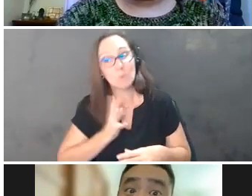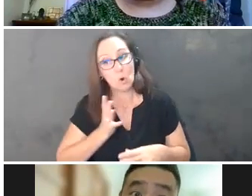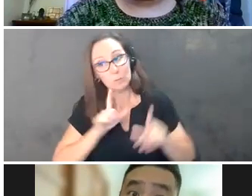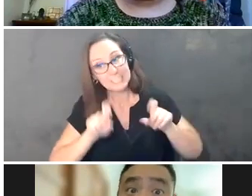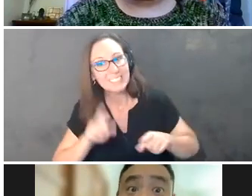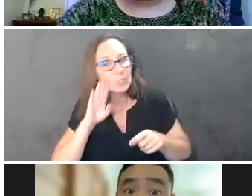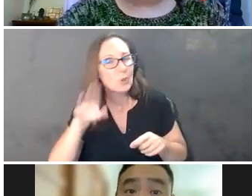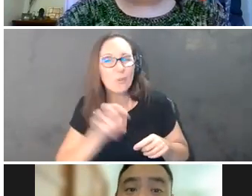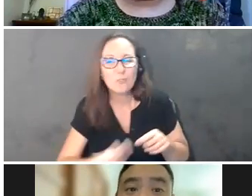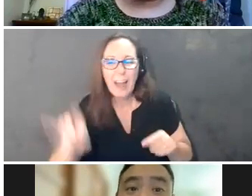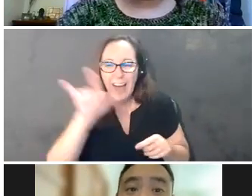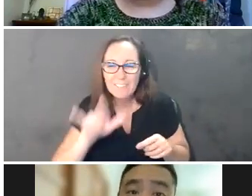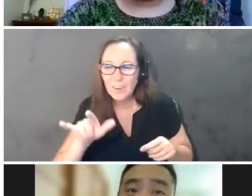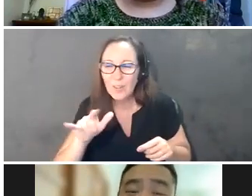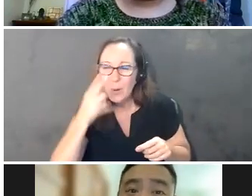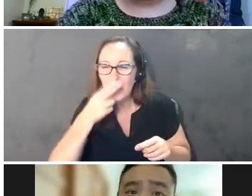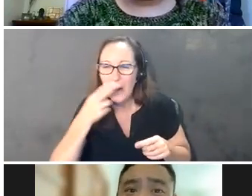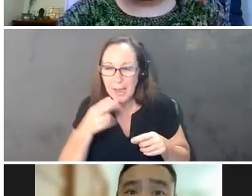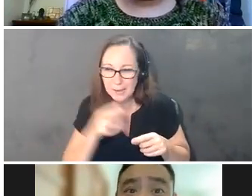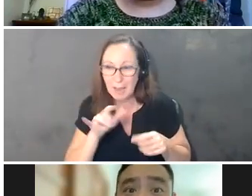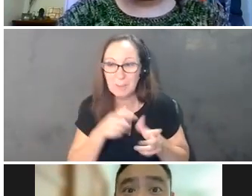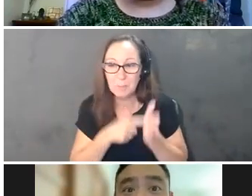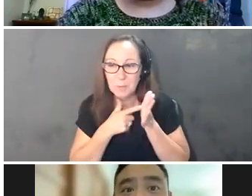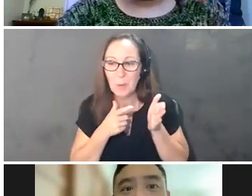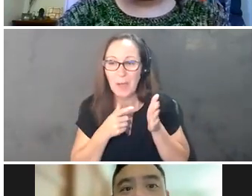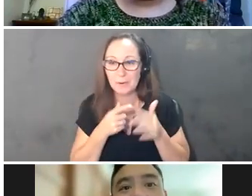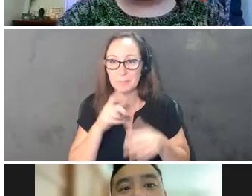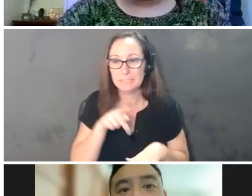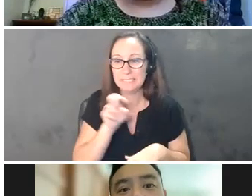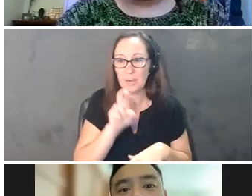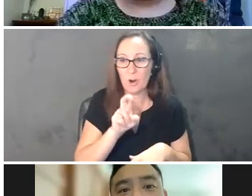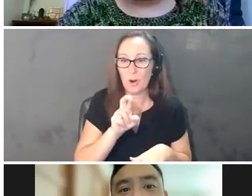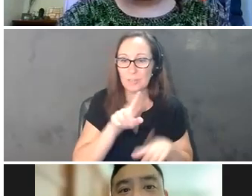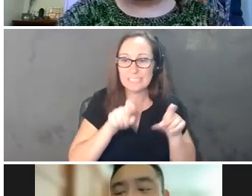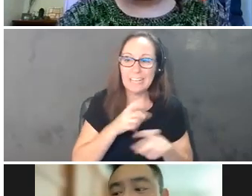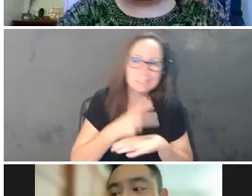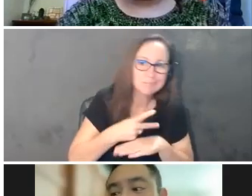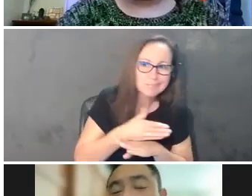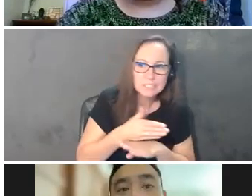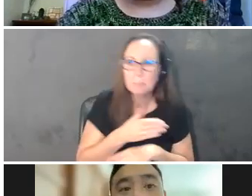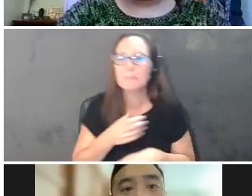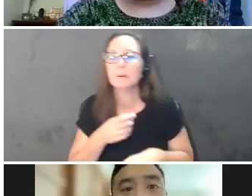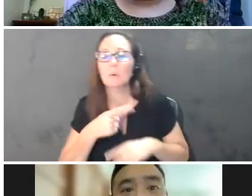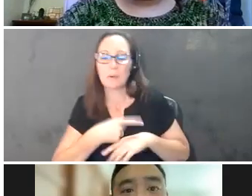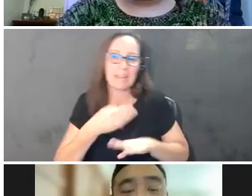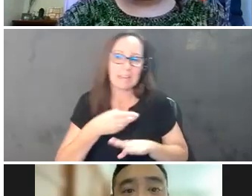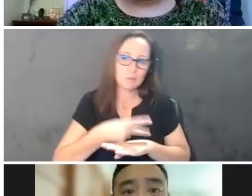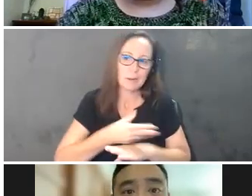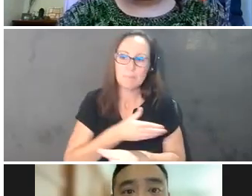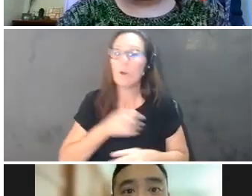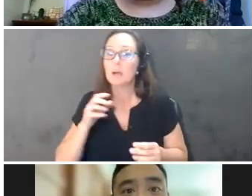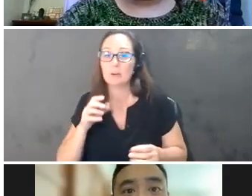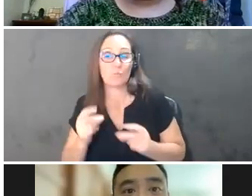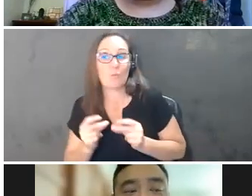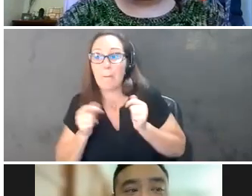You want to go to Hawaii or something, right? They require usually a PCR test. That antigen test is kind of a quick way to make a